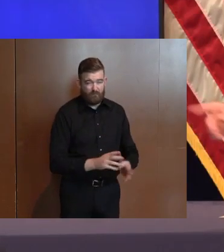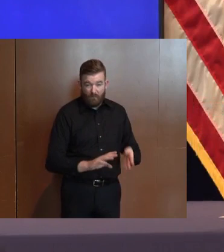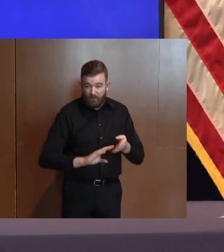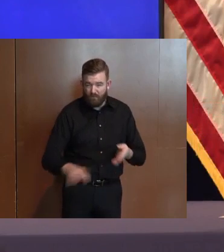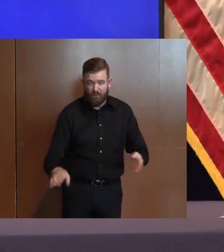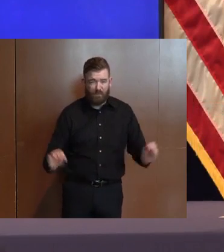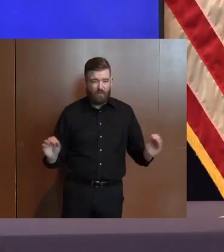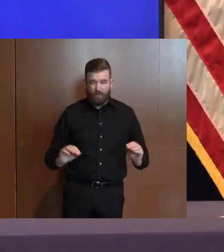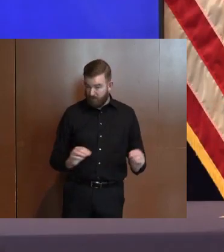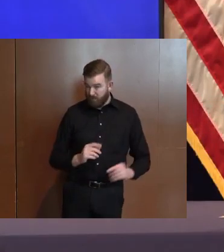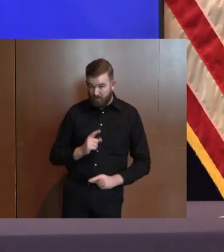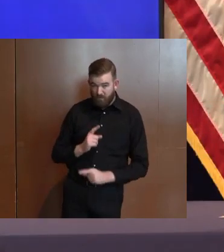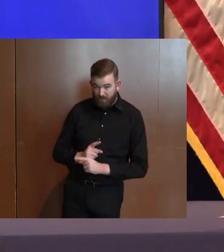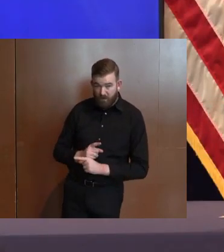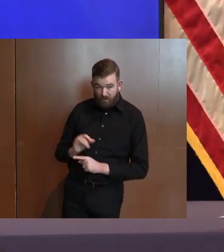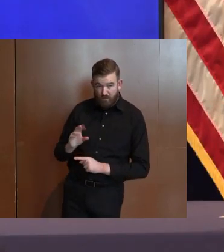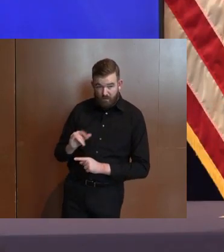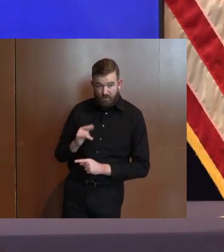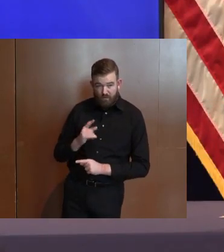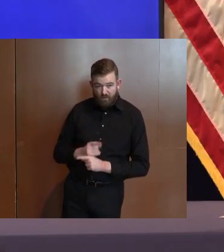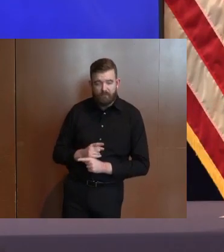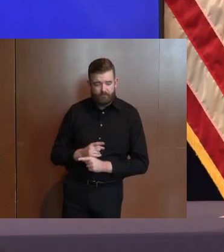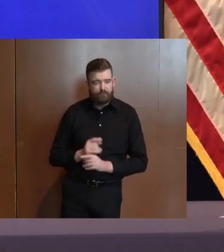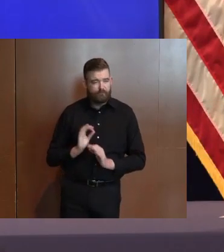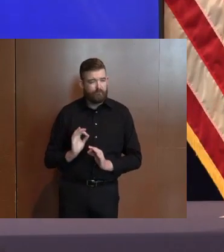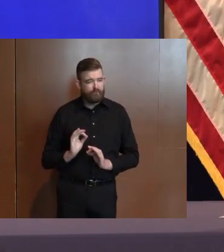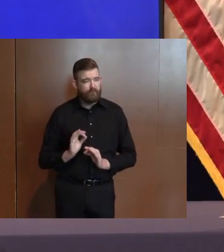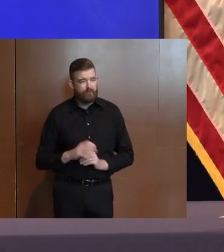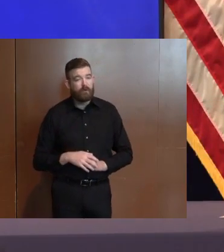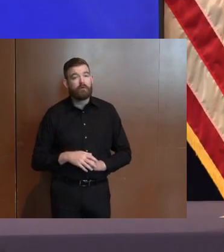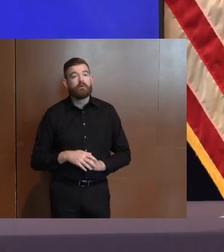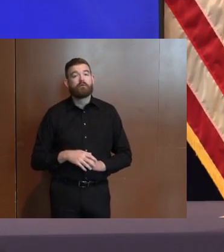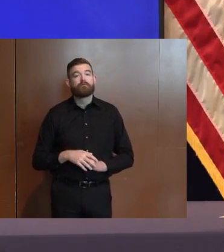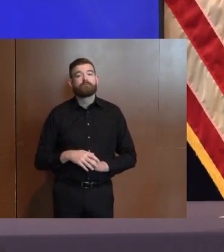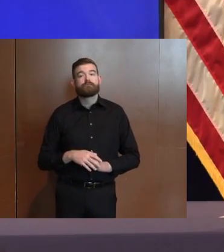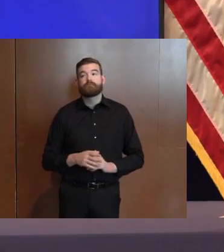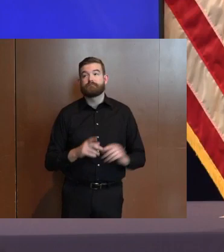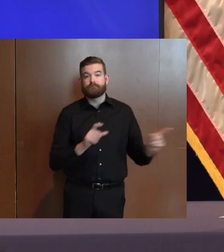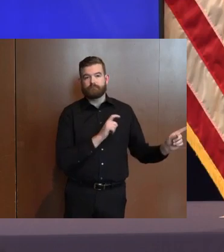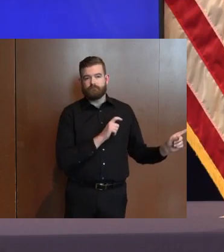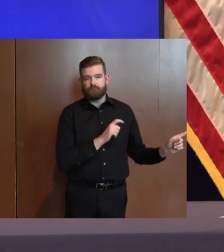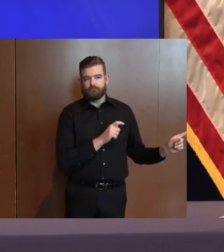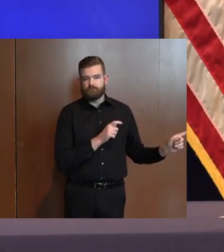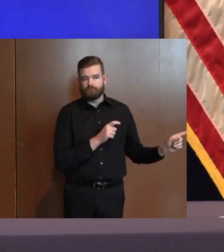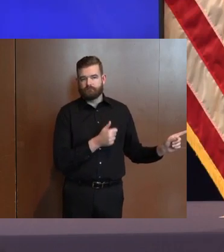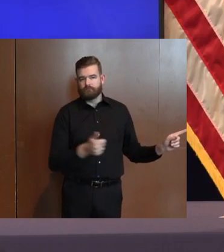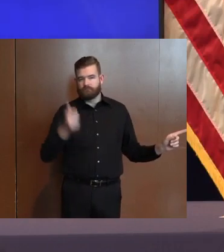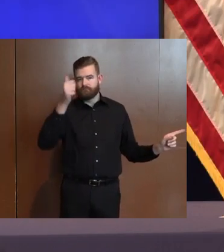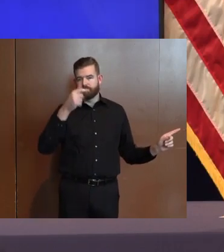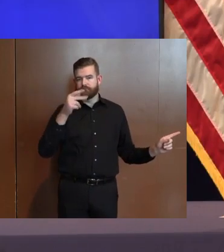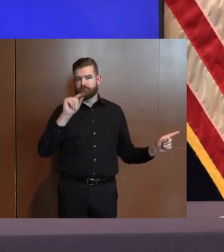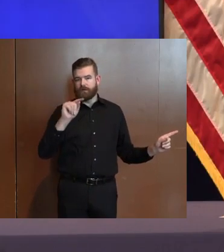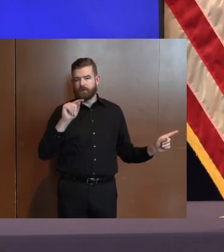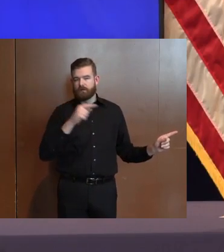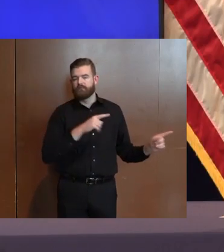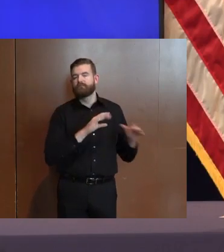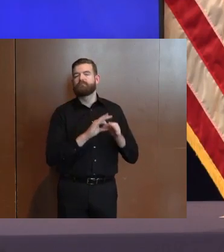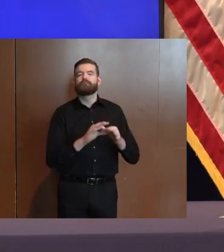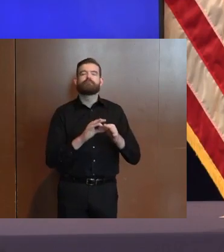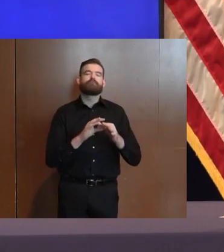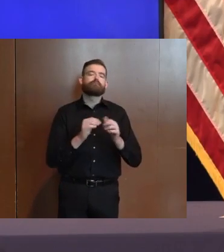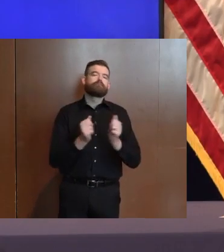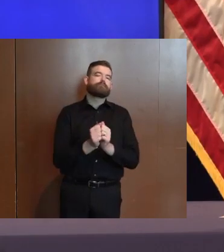that your understanding as well? Okay. Pat, you've got some updates on compliance. I know you got some personal news and anything on in